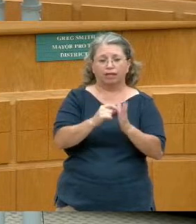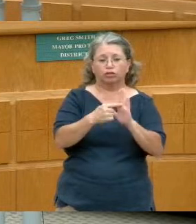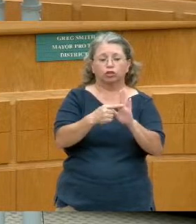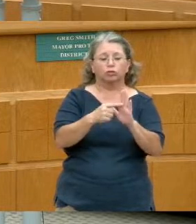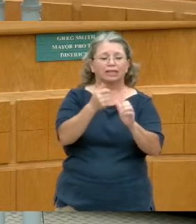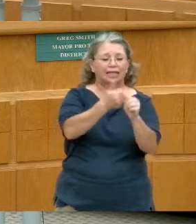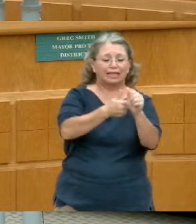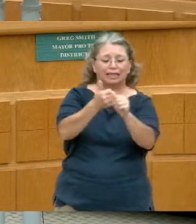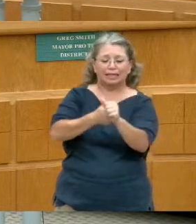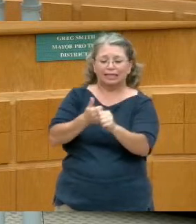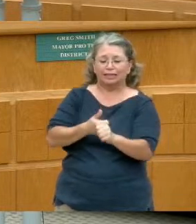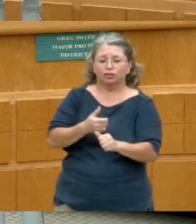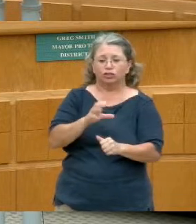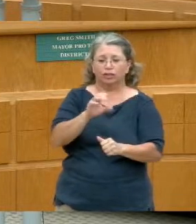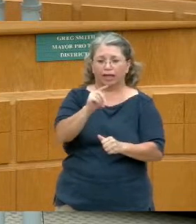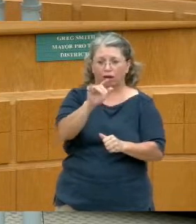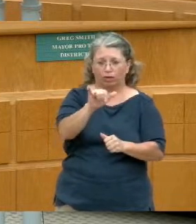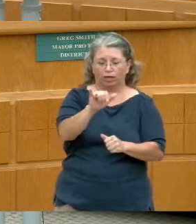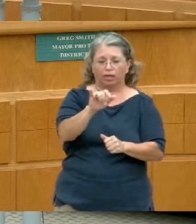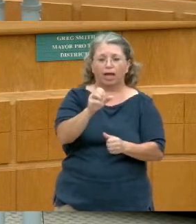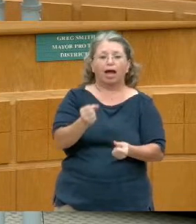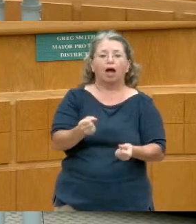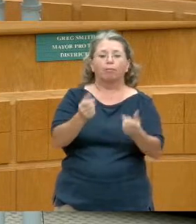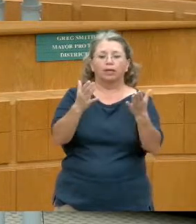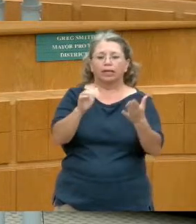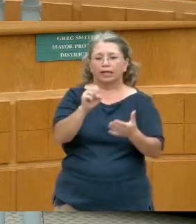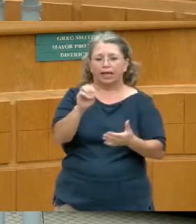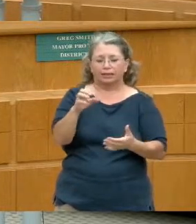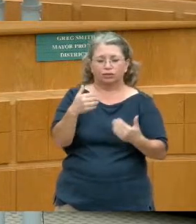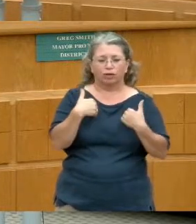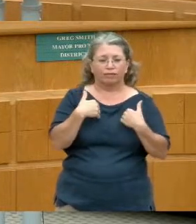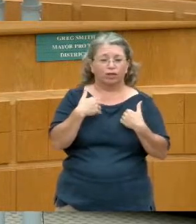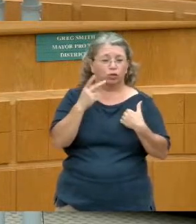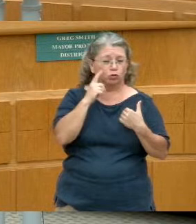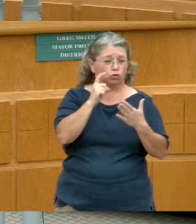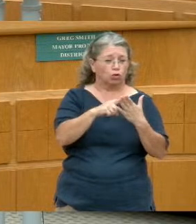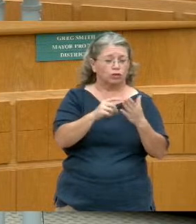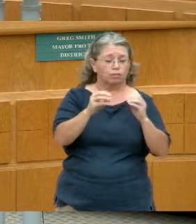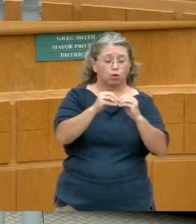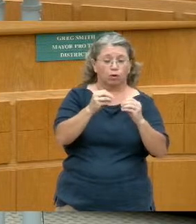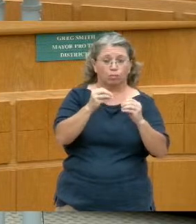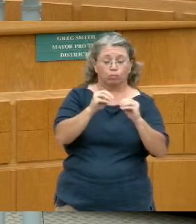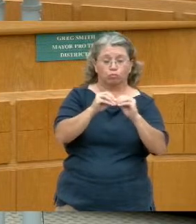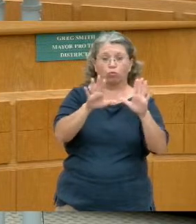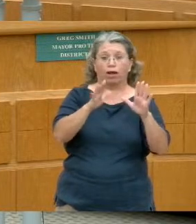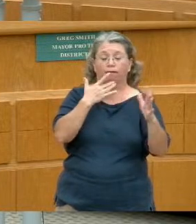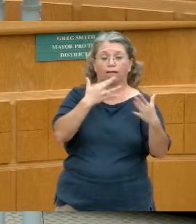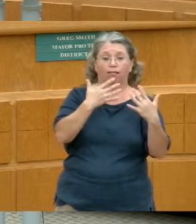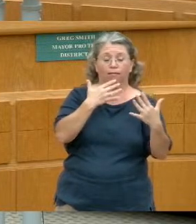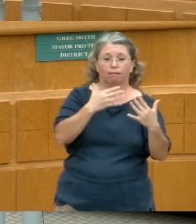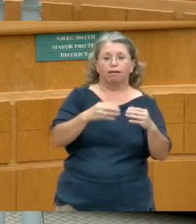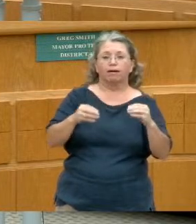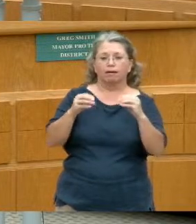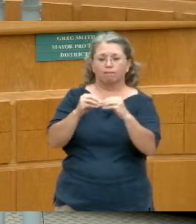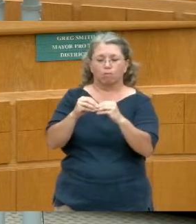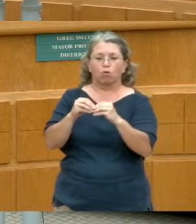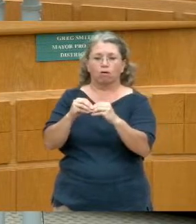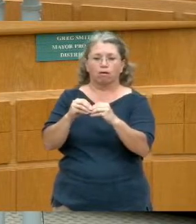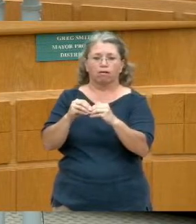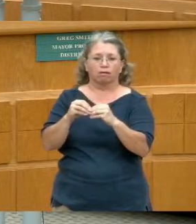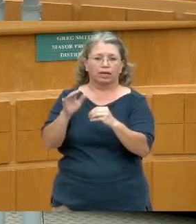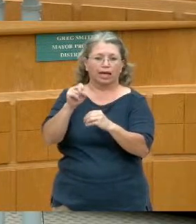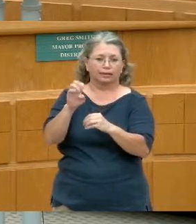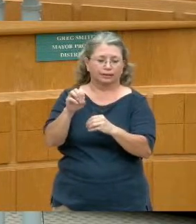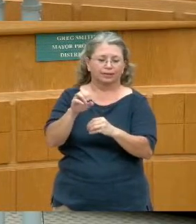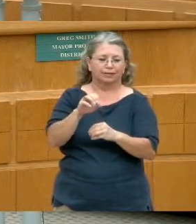county in the Coastal Bend area. You can see that the brighter the color, the more cases that we've had. So Nueces County is the